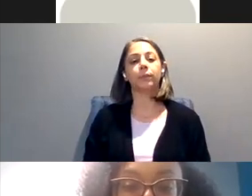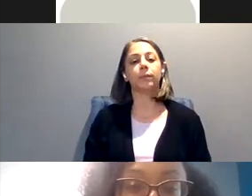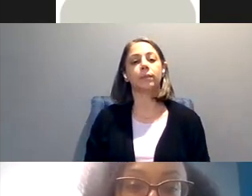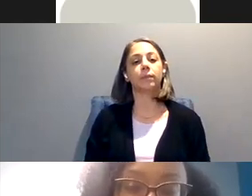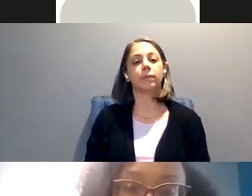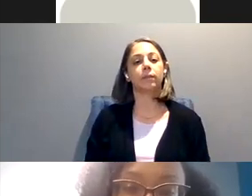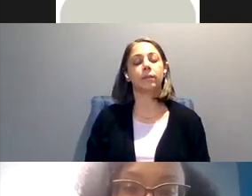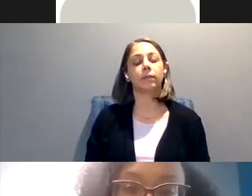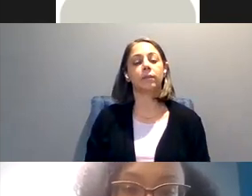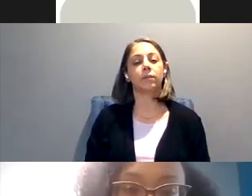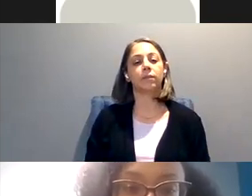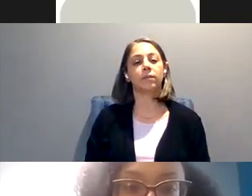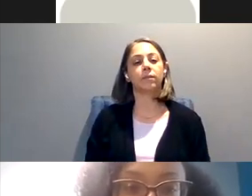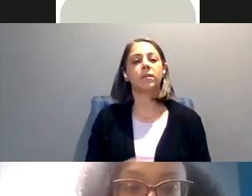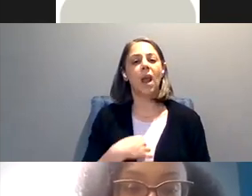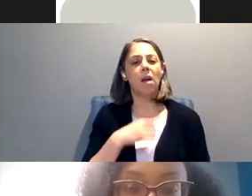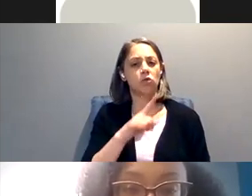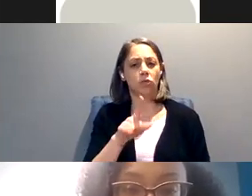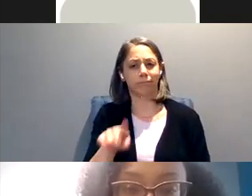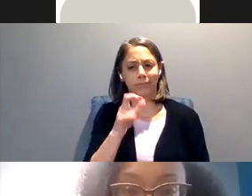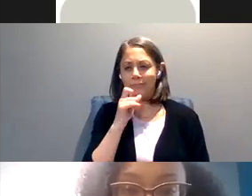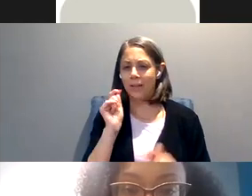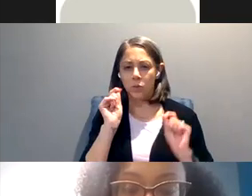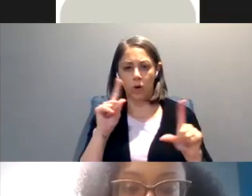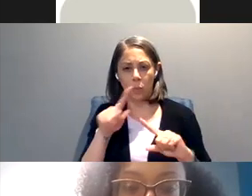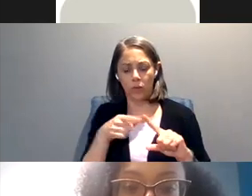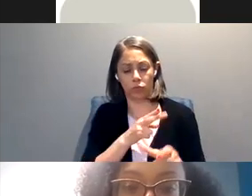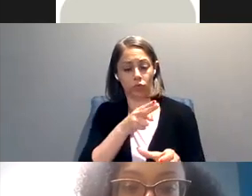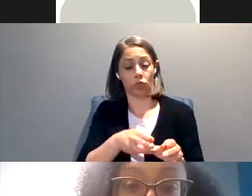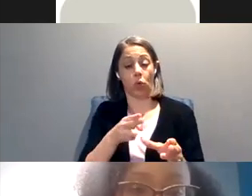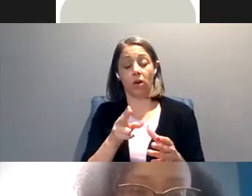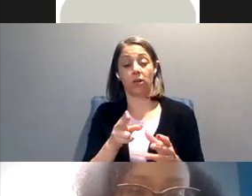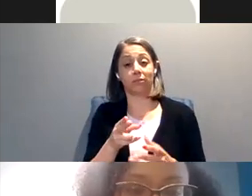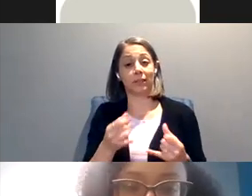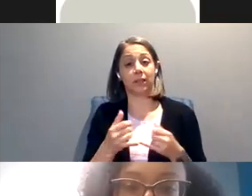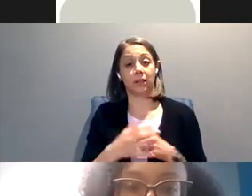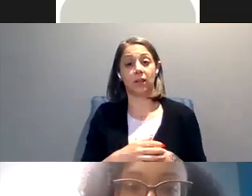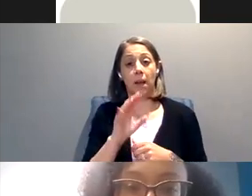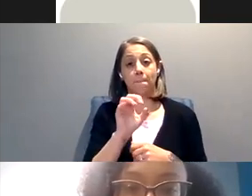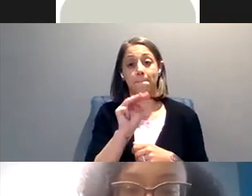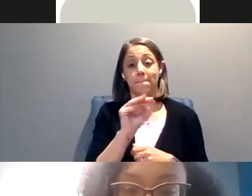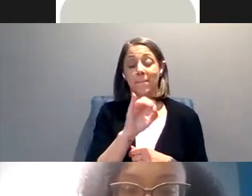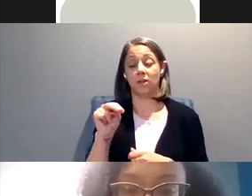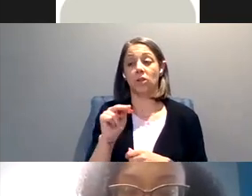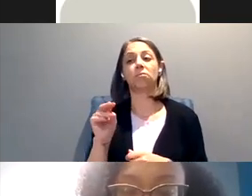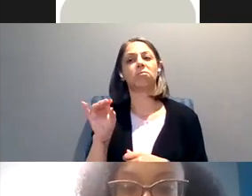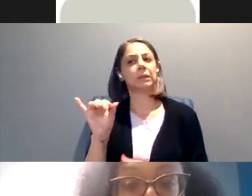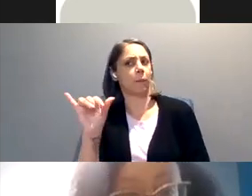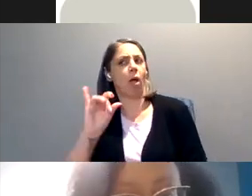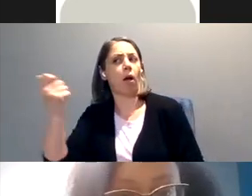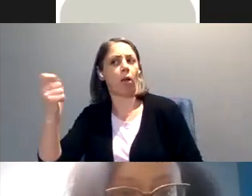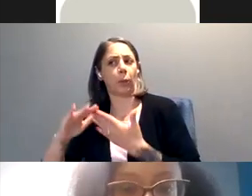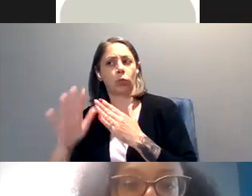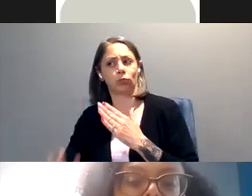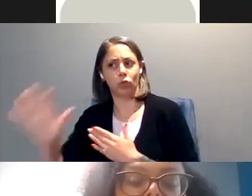So I'm sure it comes as no surprise to anyone who's joining the call today that Minnesota, like so many other communities across the country and